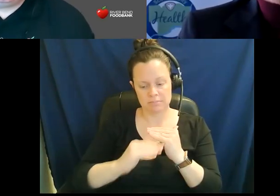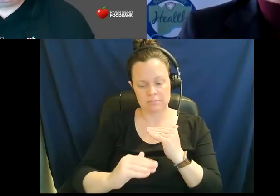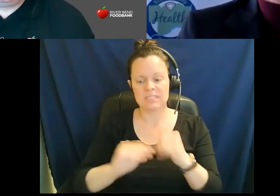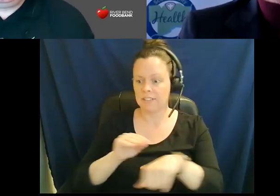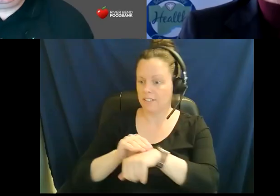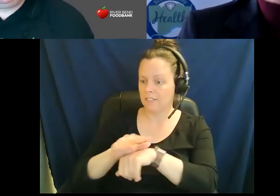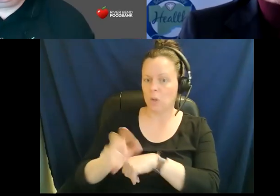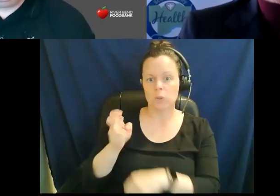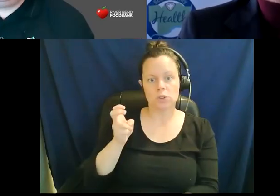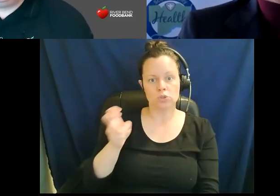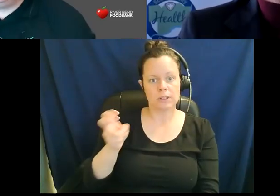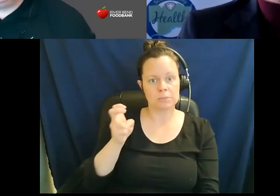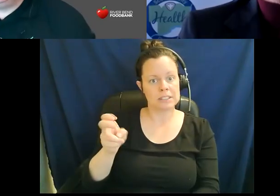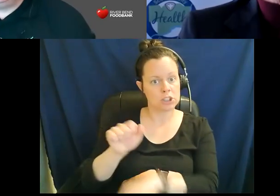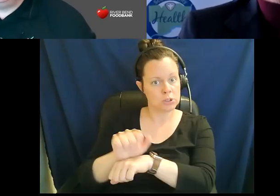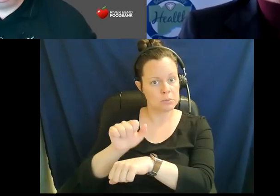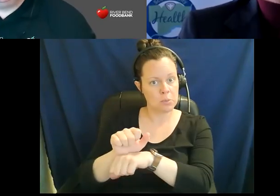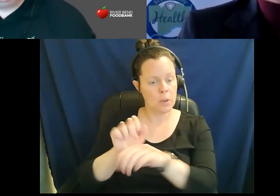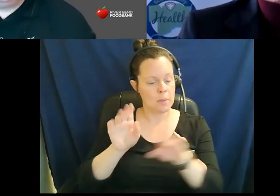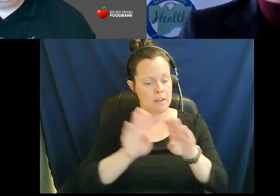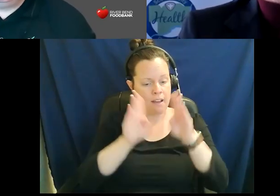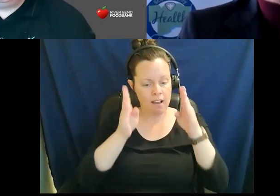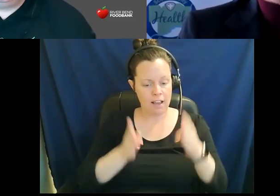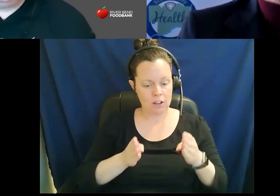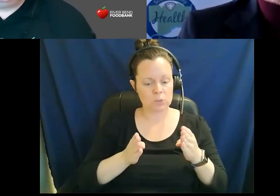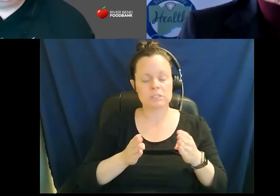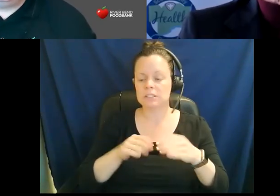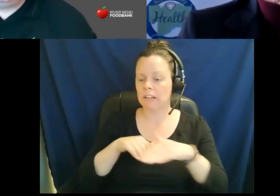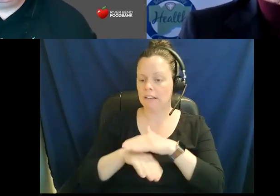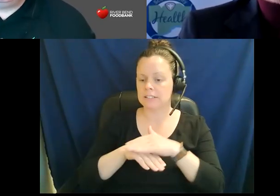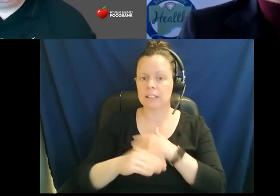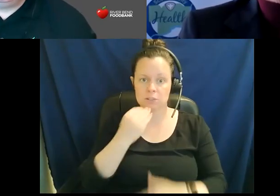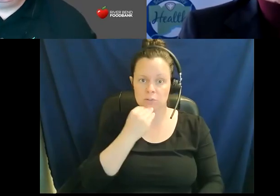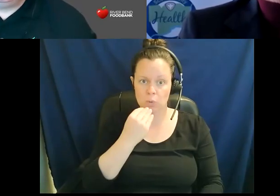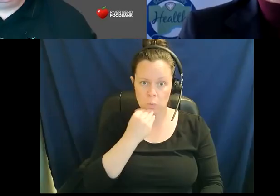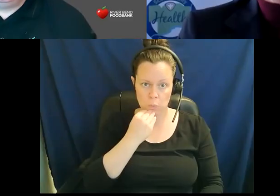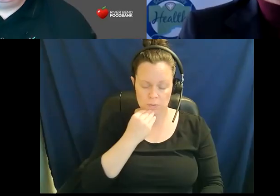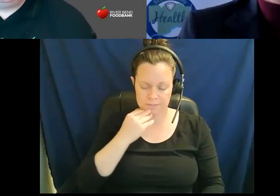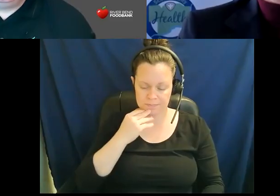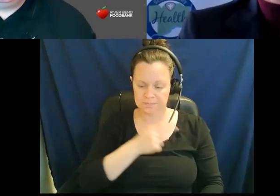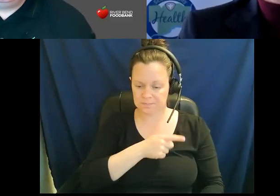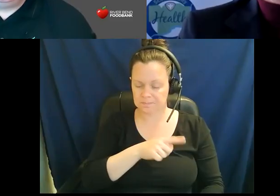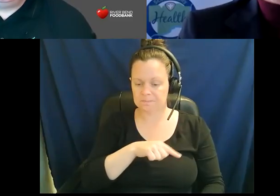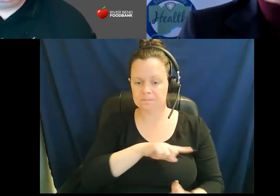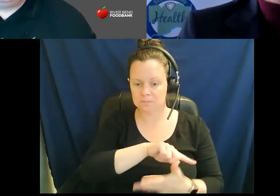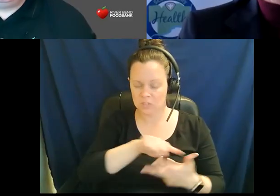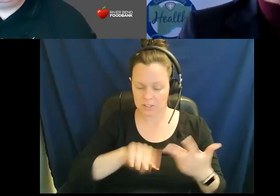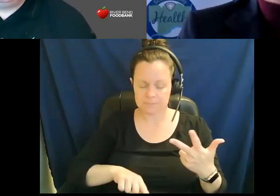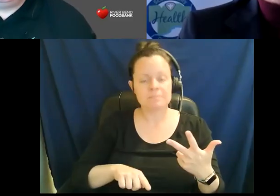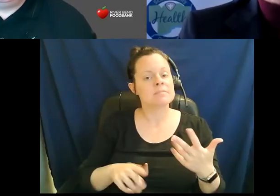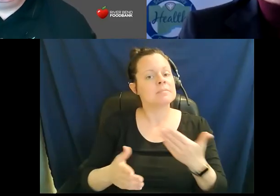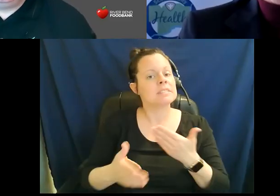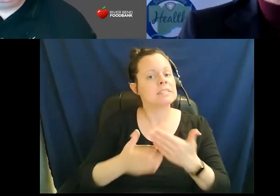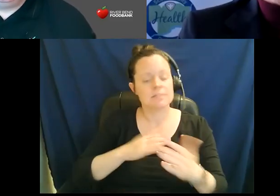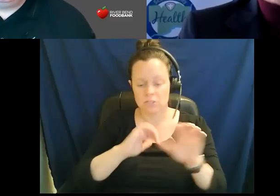transportation, employment, housing, and access to food. In spite of the challenges we've experienced in all